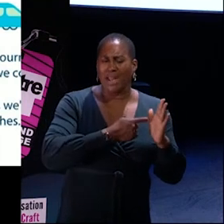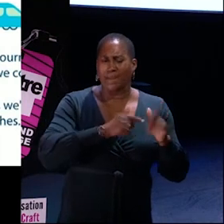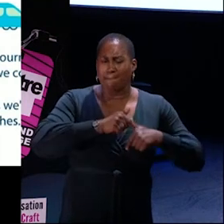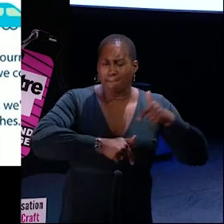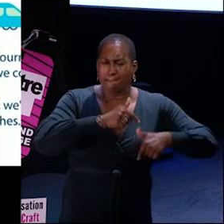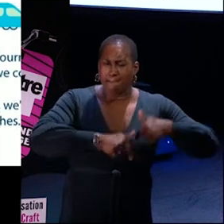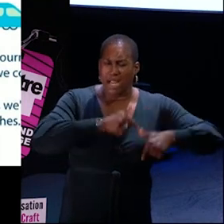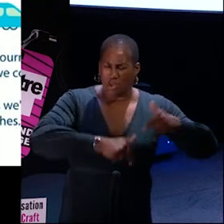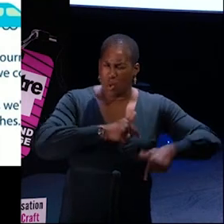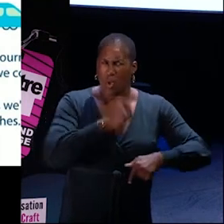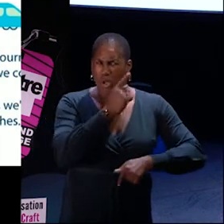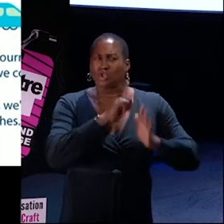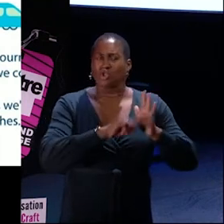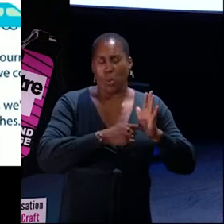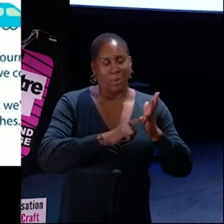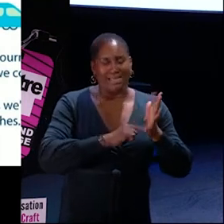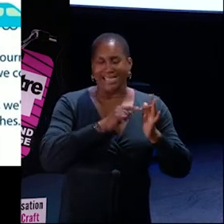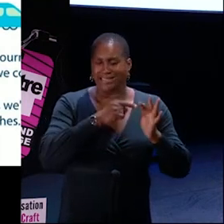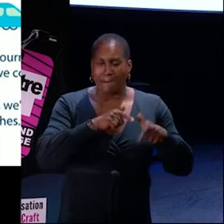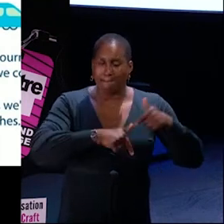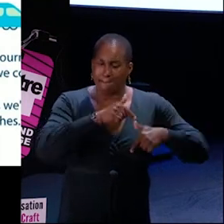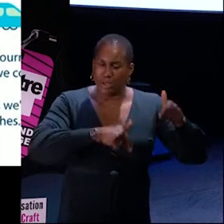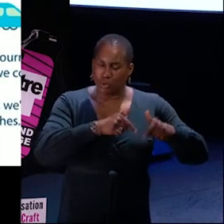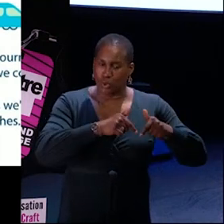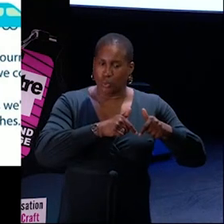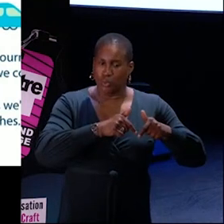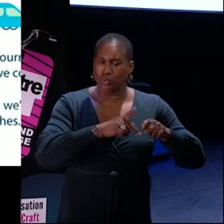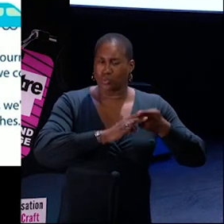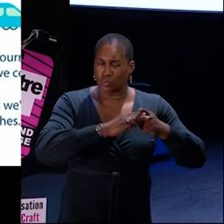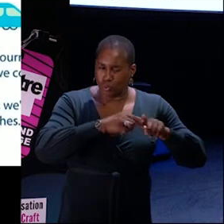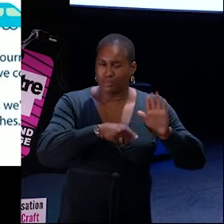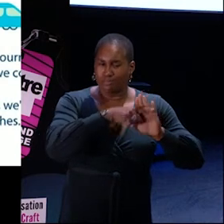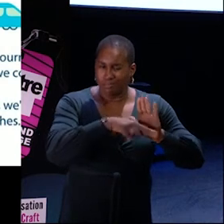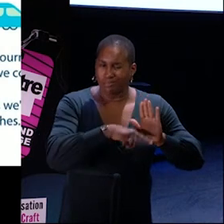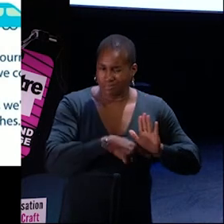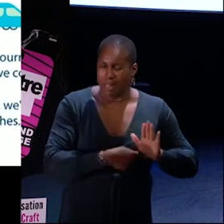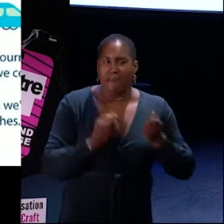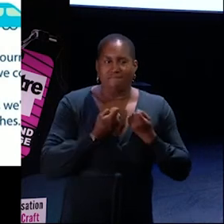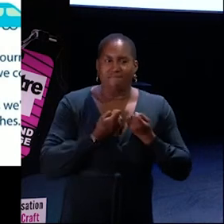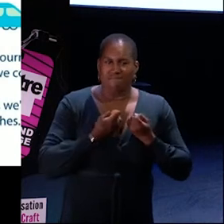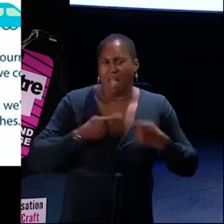which have been available for a long time and are notoriously difficult to use if you're touring.